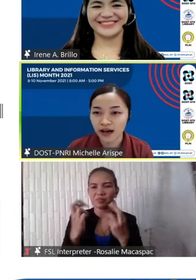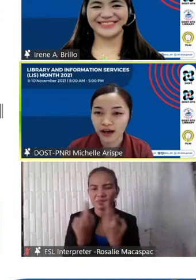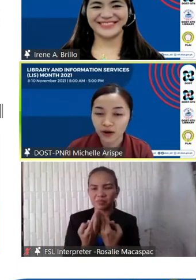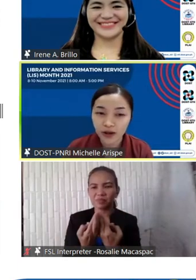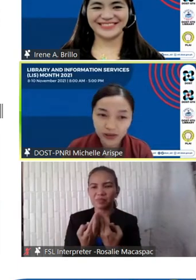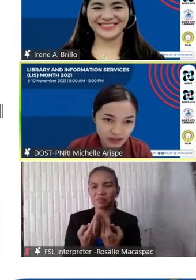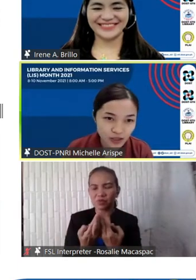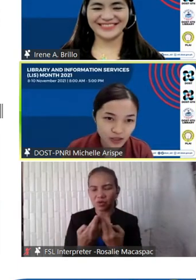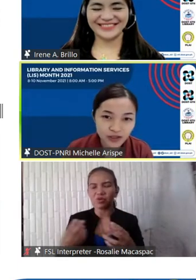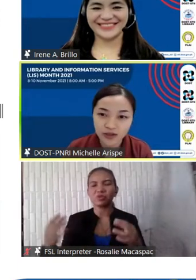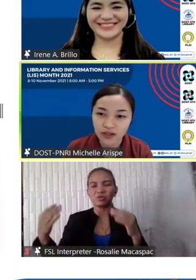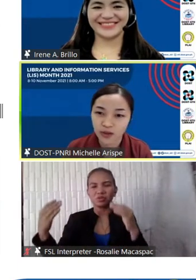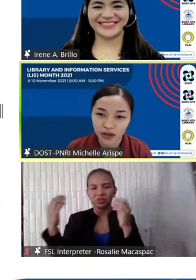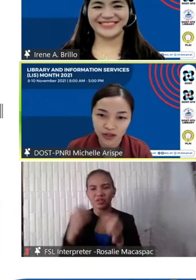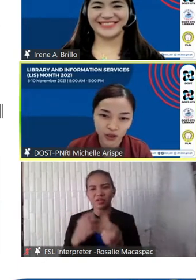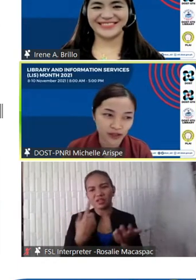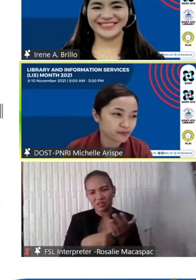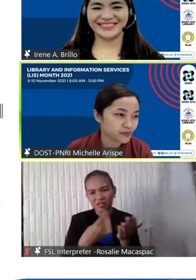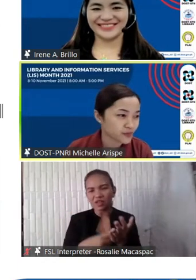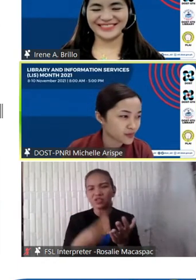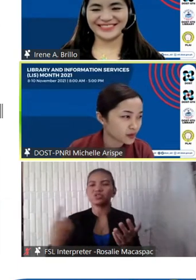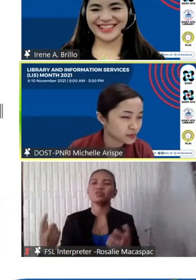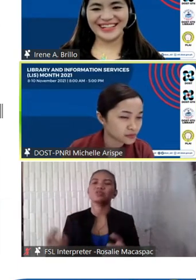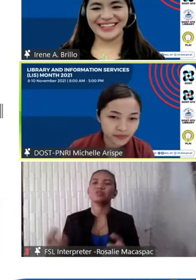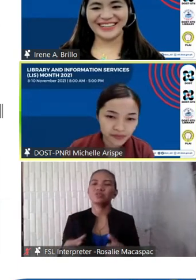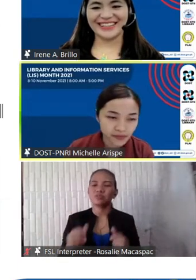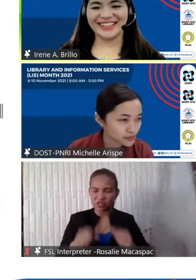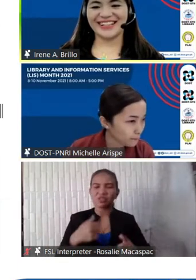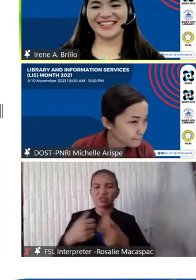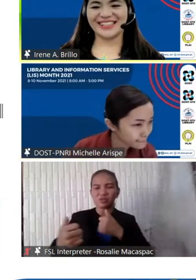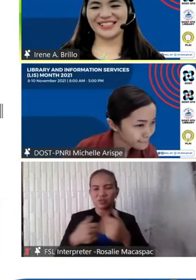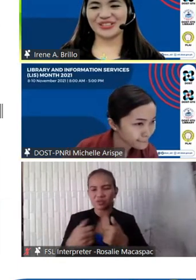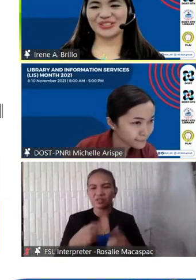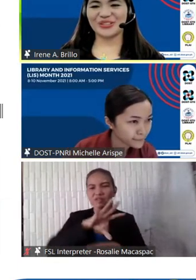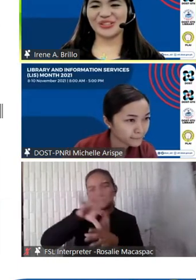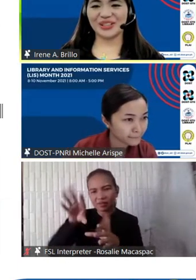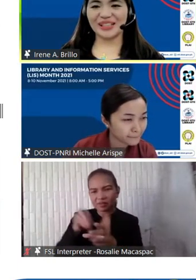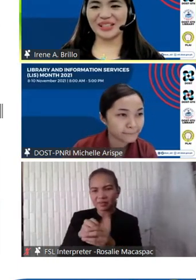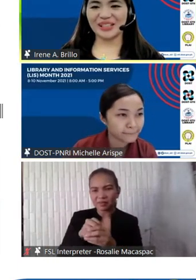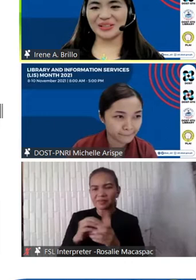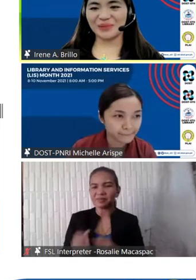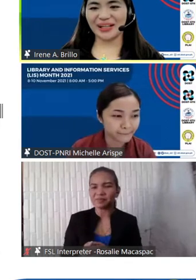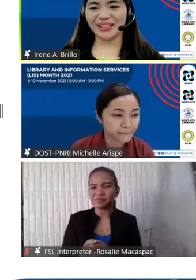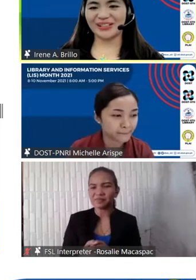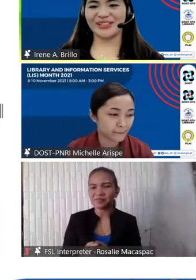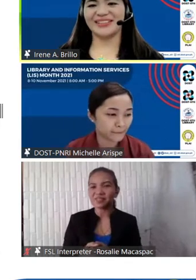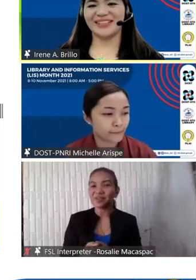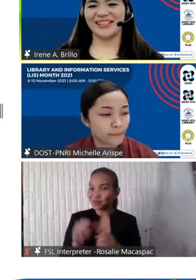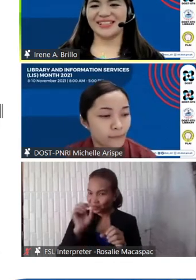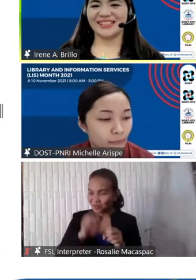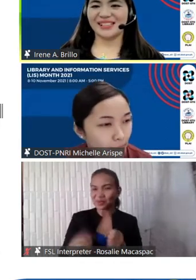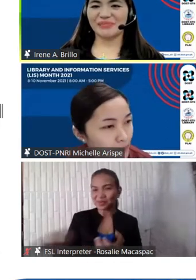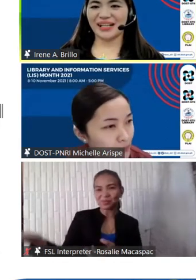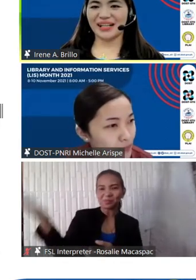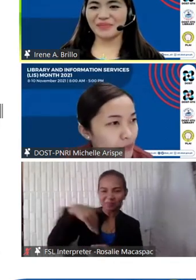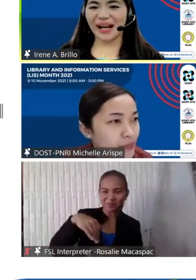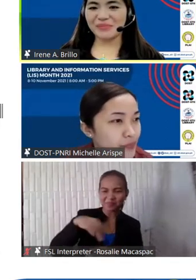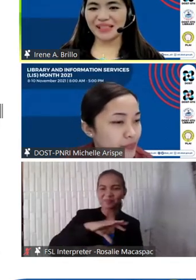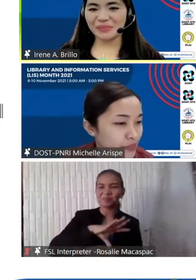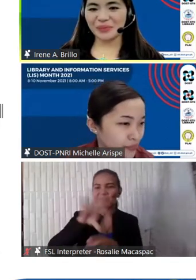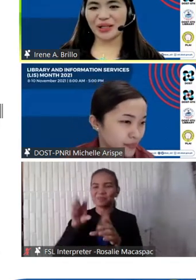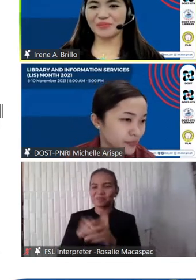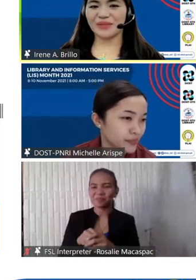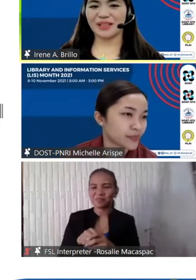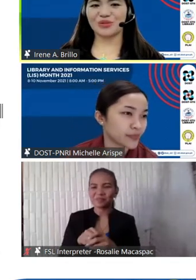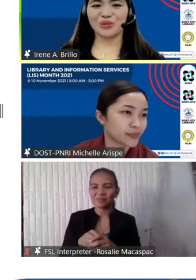talks, contests also that you can join. Ayan. So, join na din po kayo, sapagkat